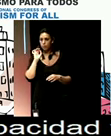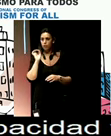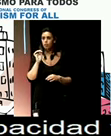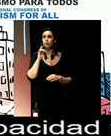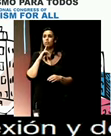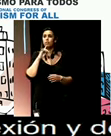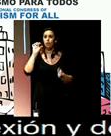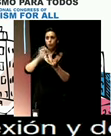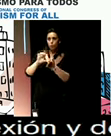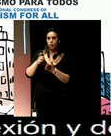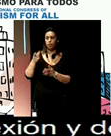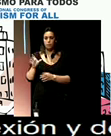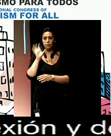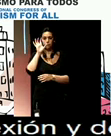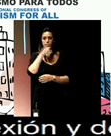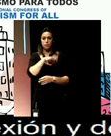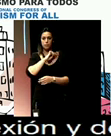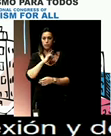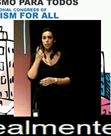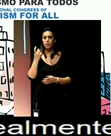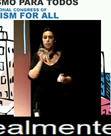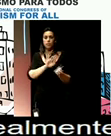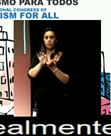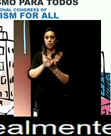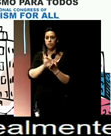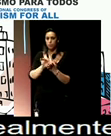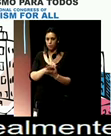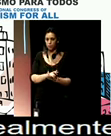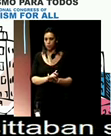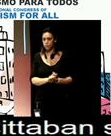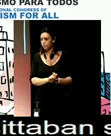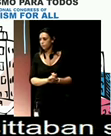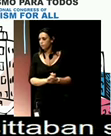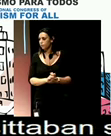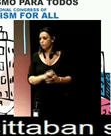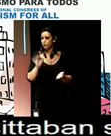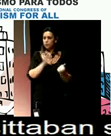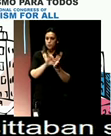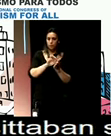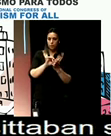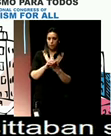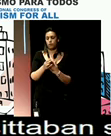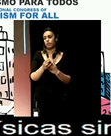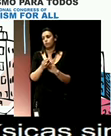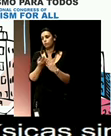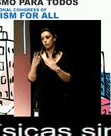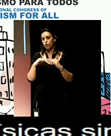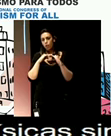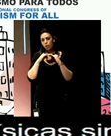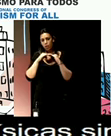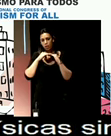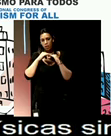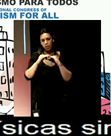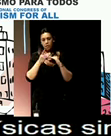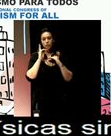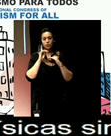us think that the city needed accessible services, stable accessible